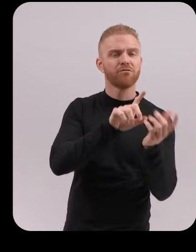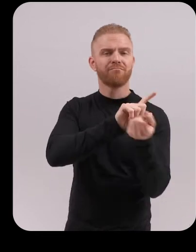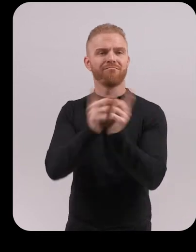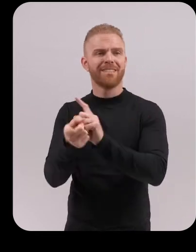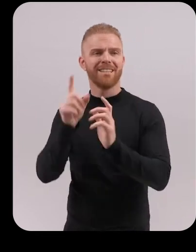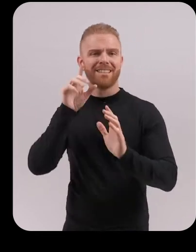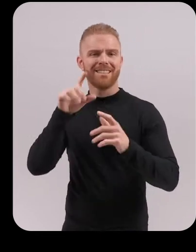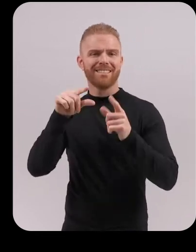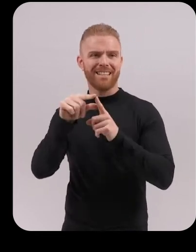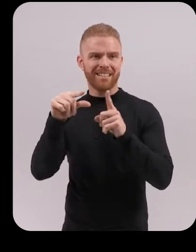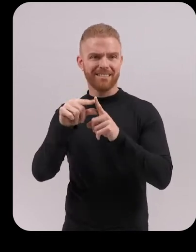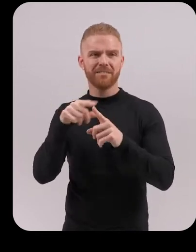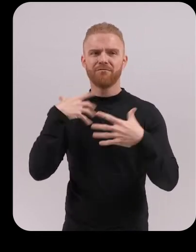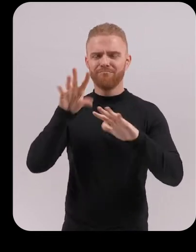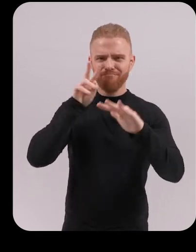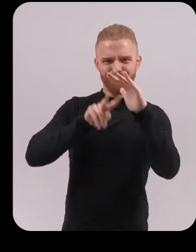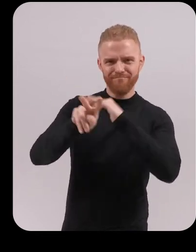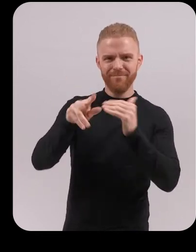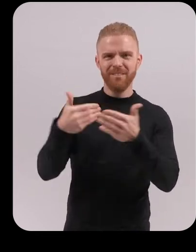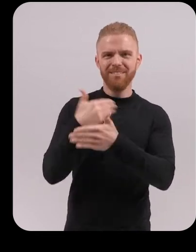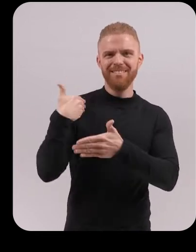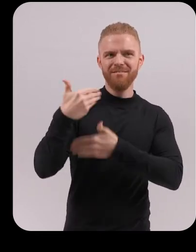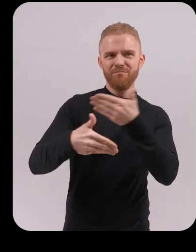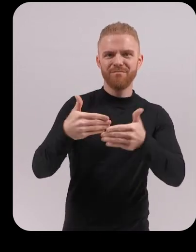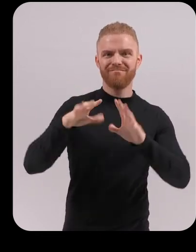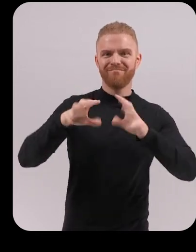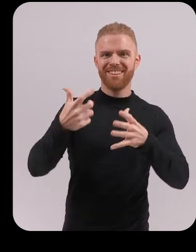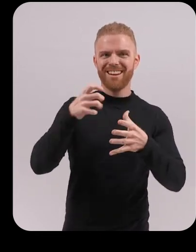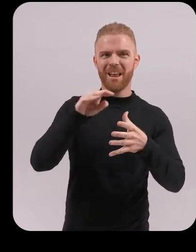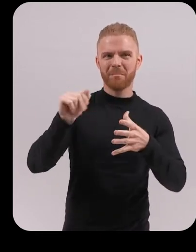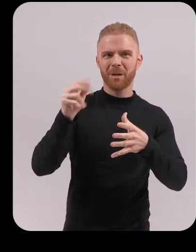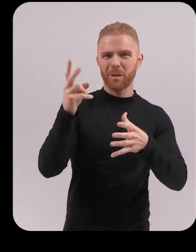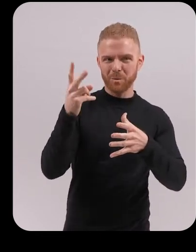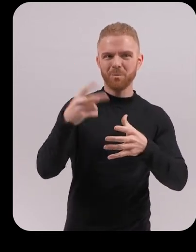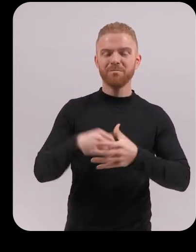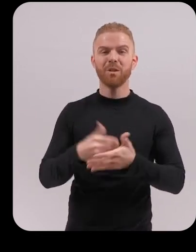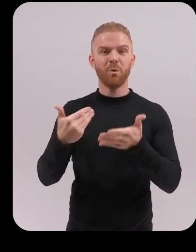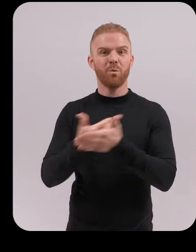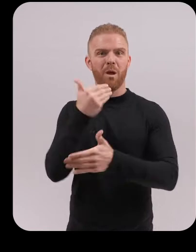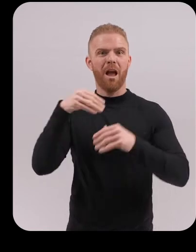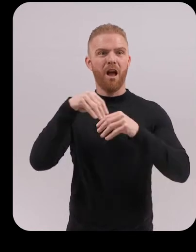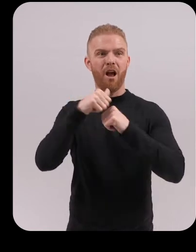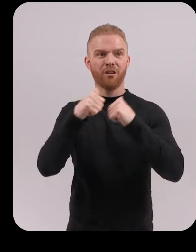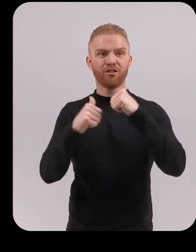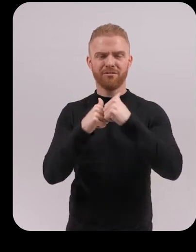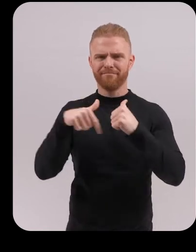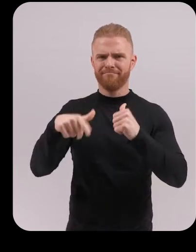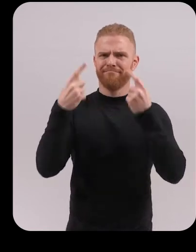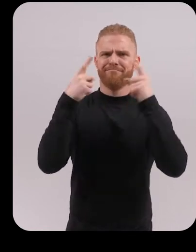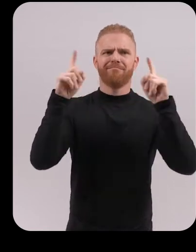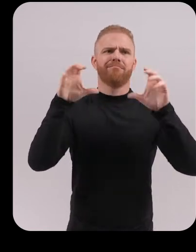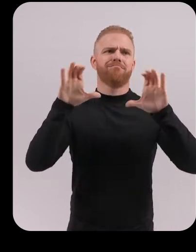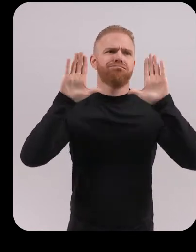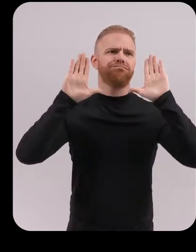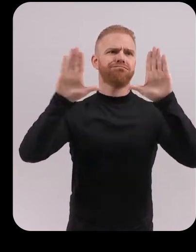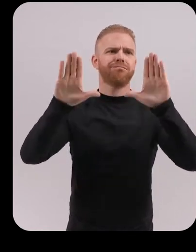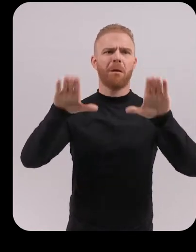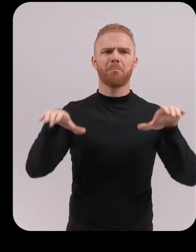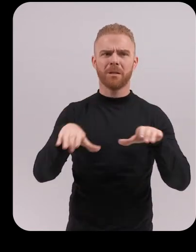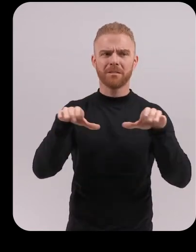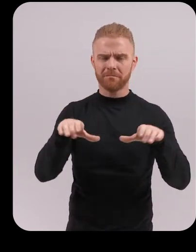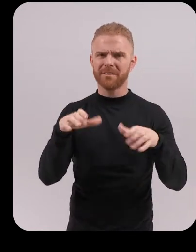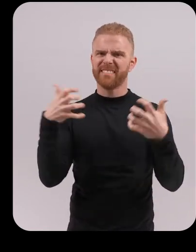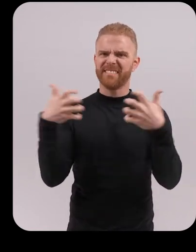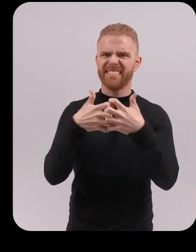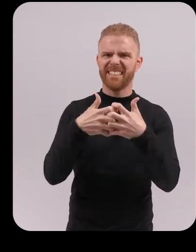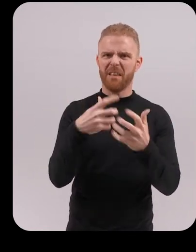and previewed our next generation, Gemma 2, with new architecture that achieves stellar performance and fits onto a